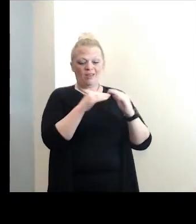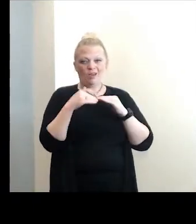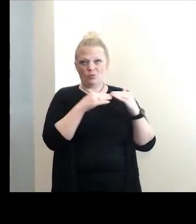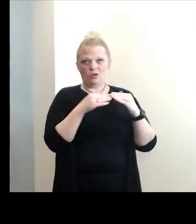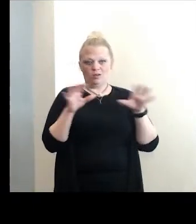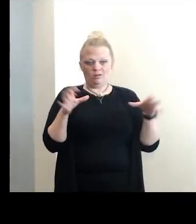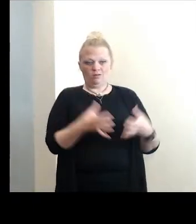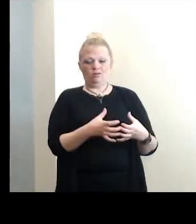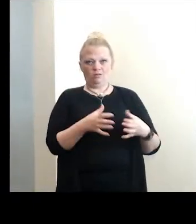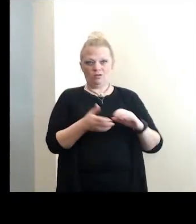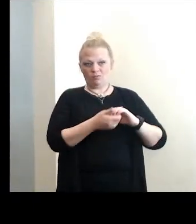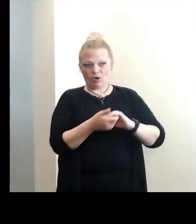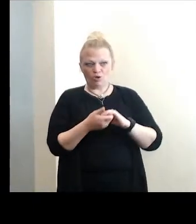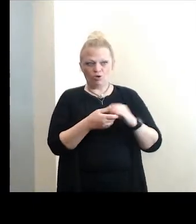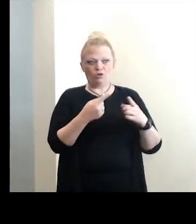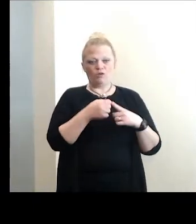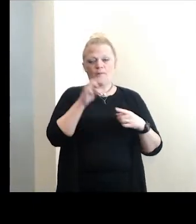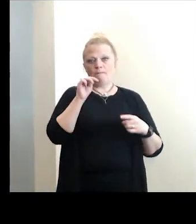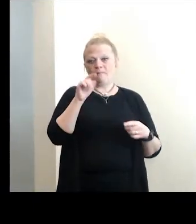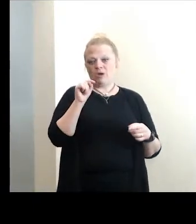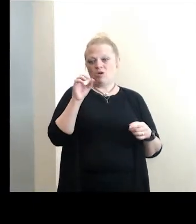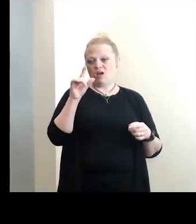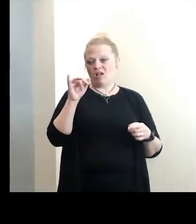partners from Mount Olive